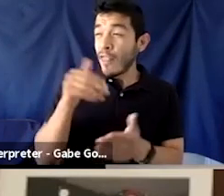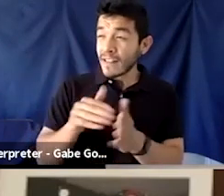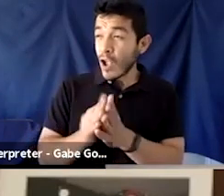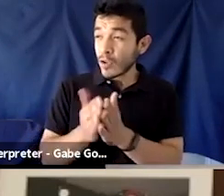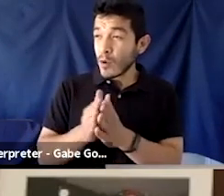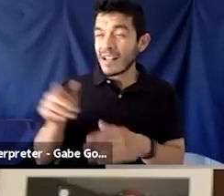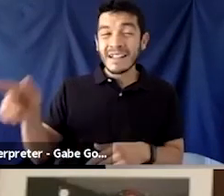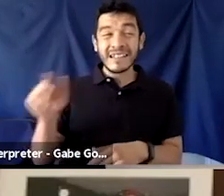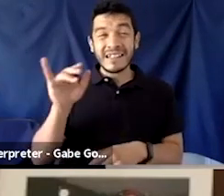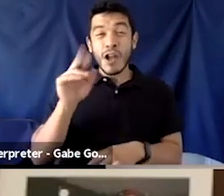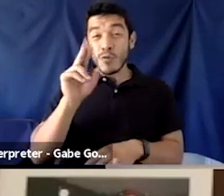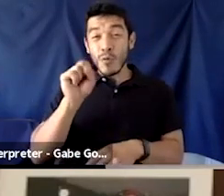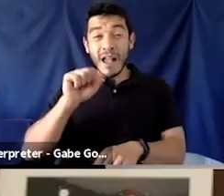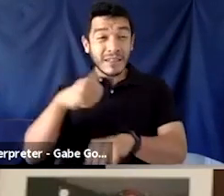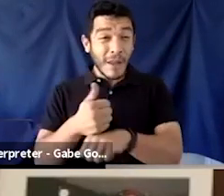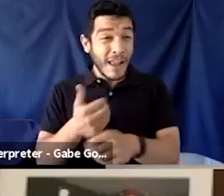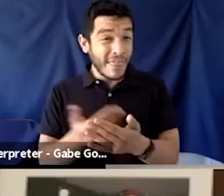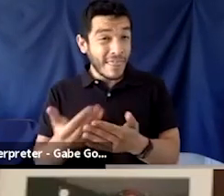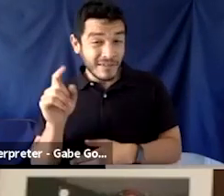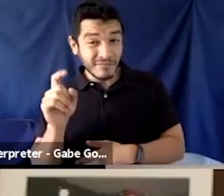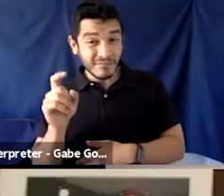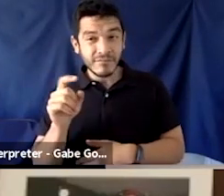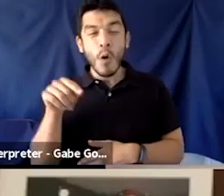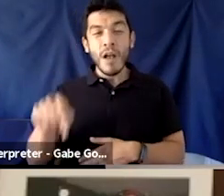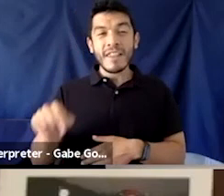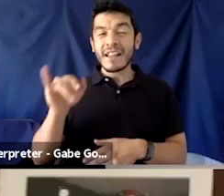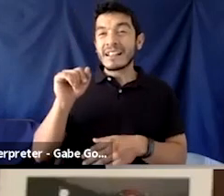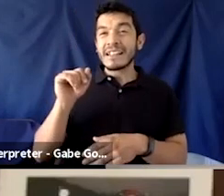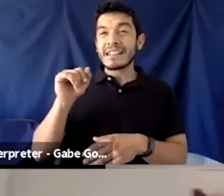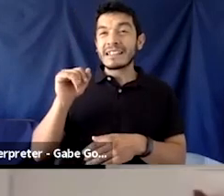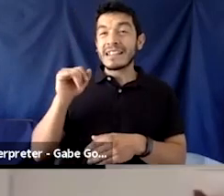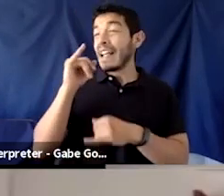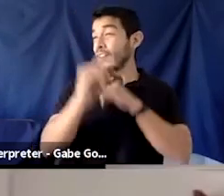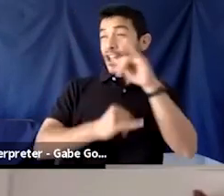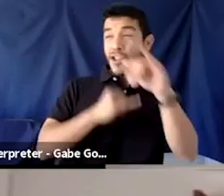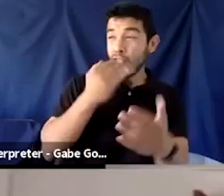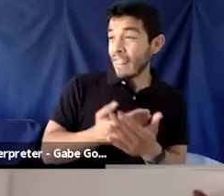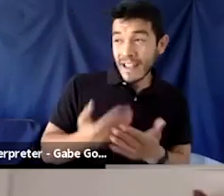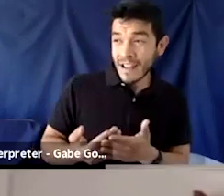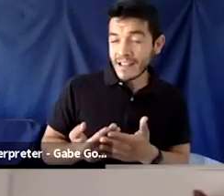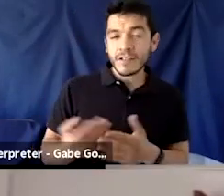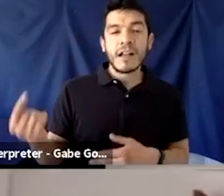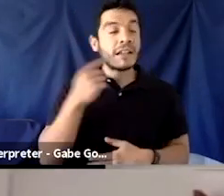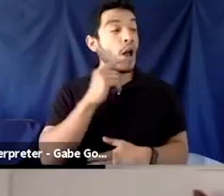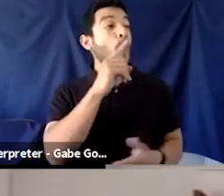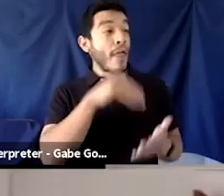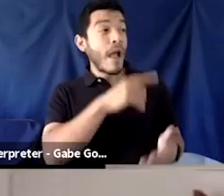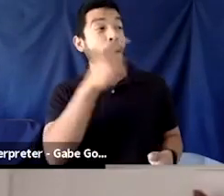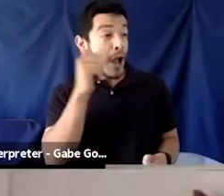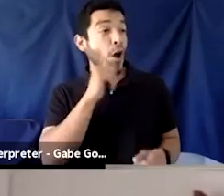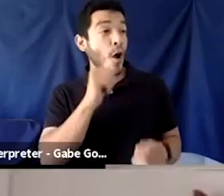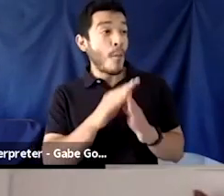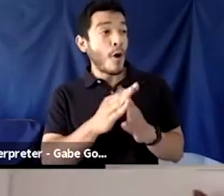based thing? Is this an international thing? So 1000 Black Girl Books is international, which is something that I'm